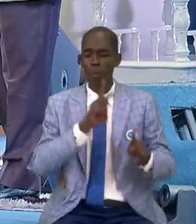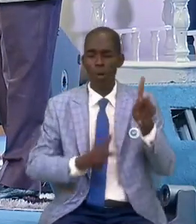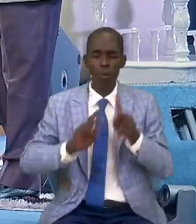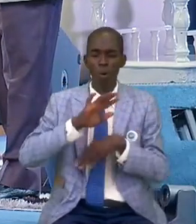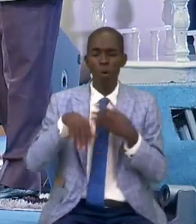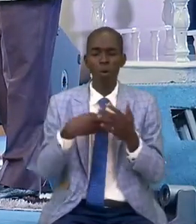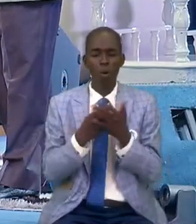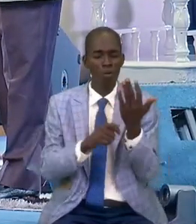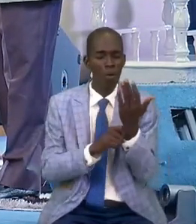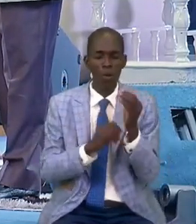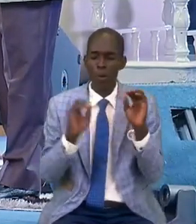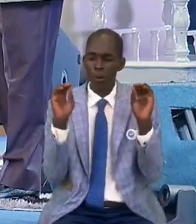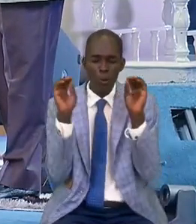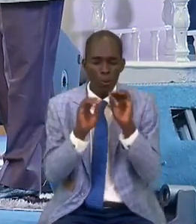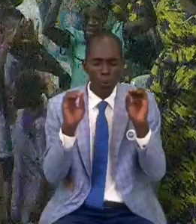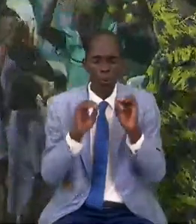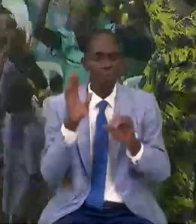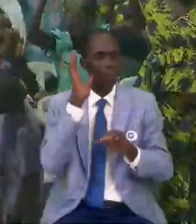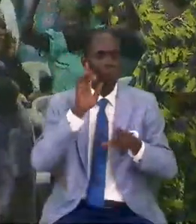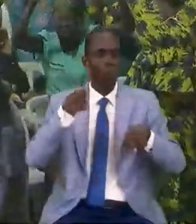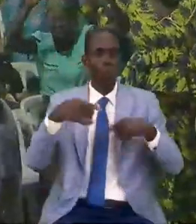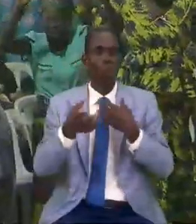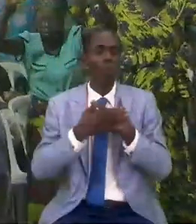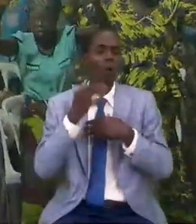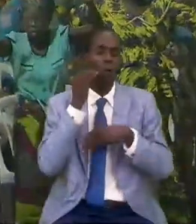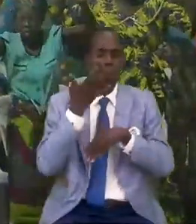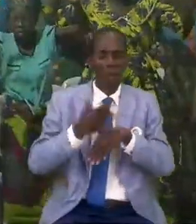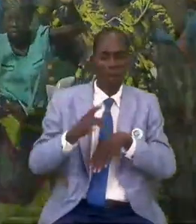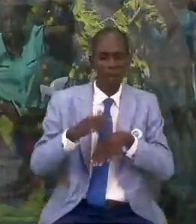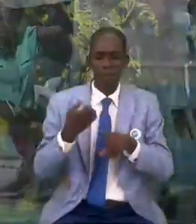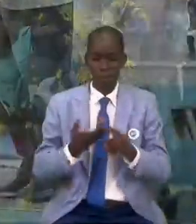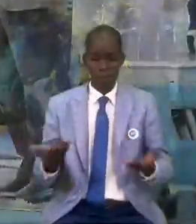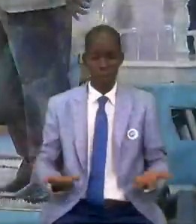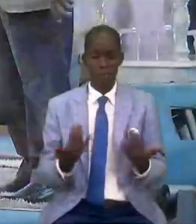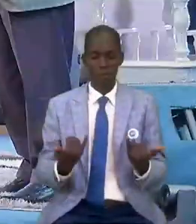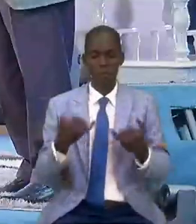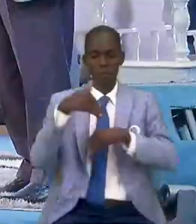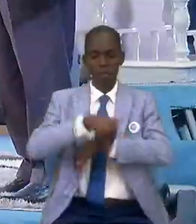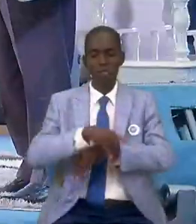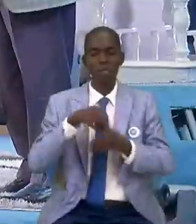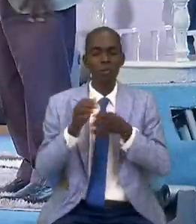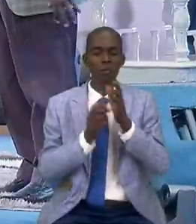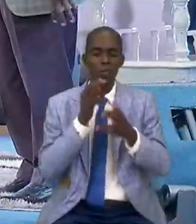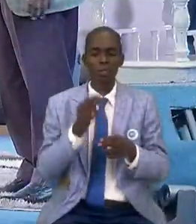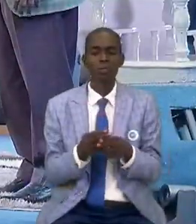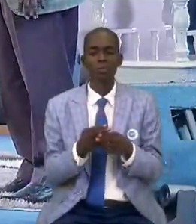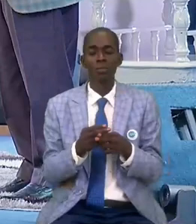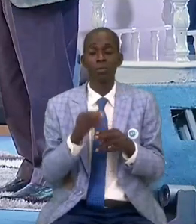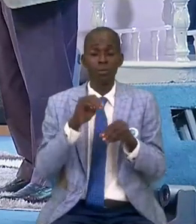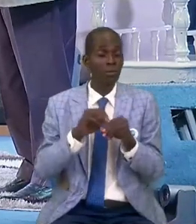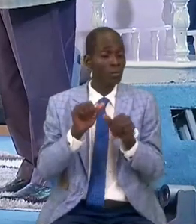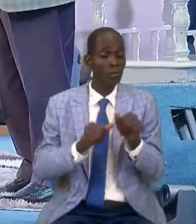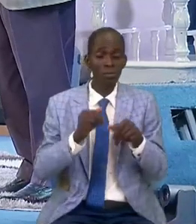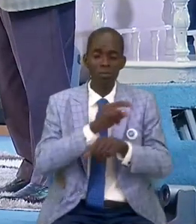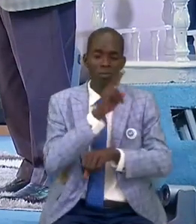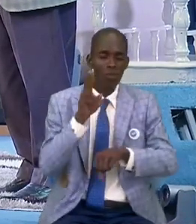here tonight in Jesus' name. In every nation where the word comes, the wonder will follow. In